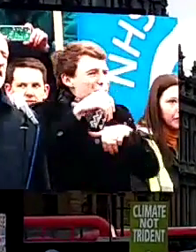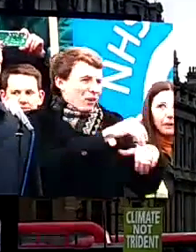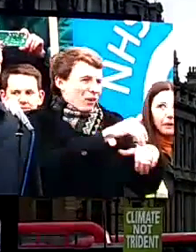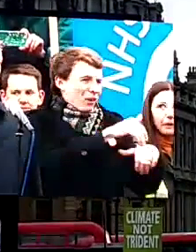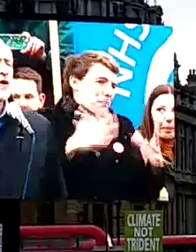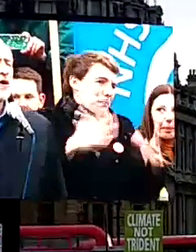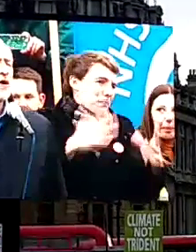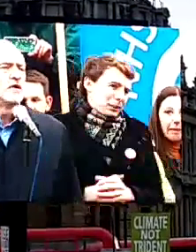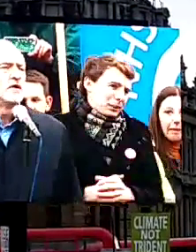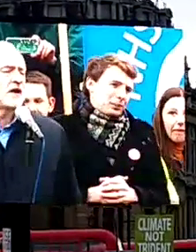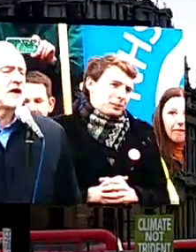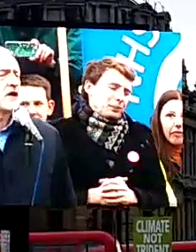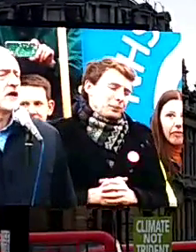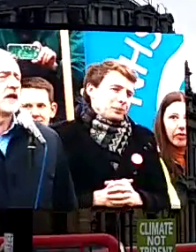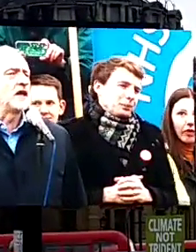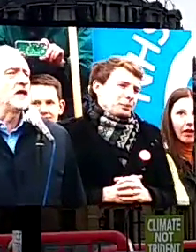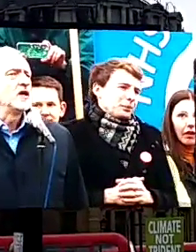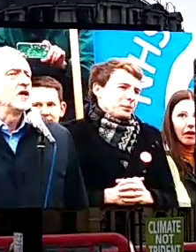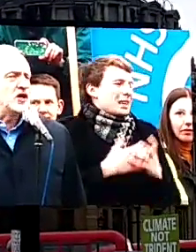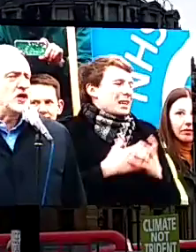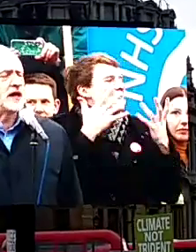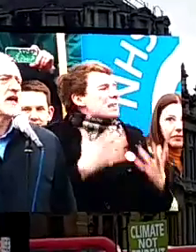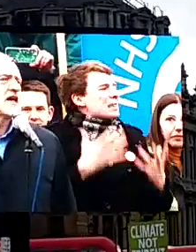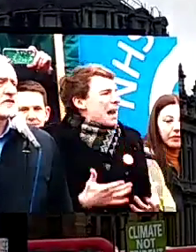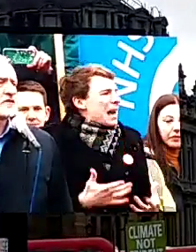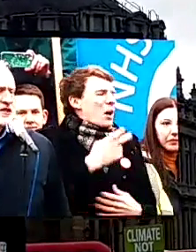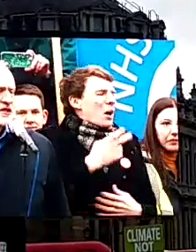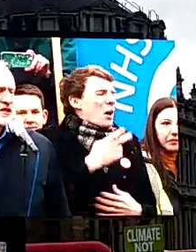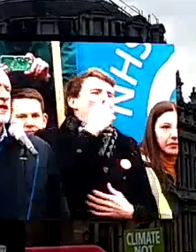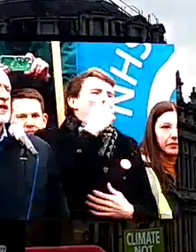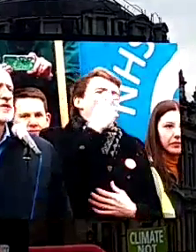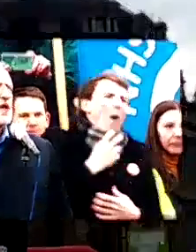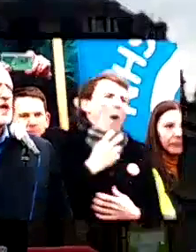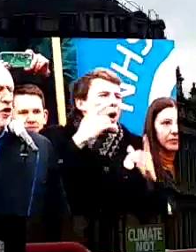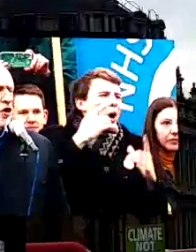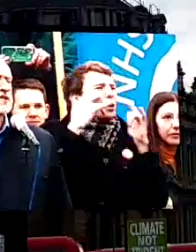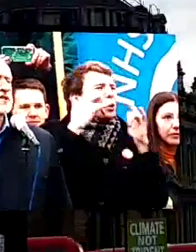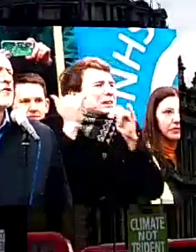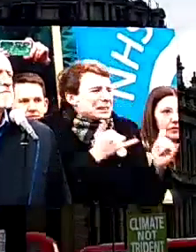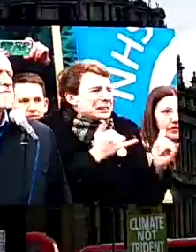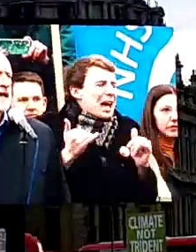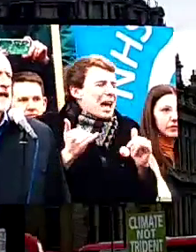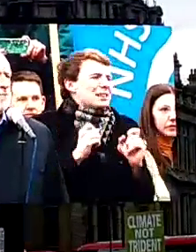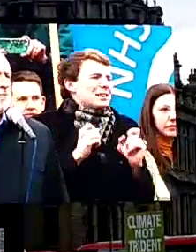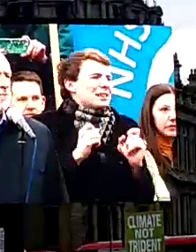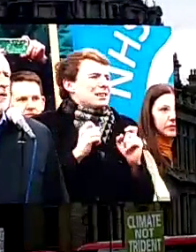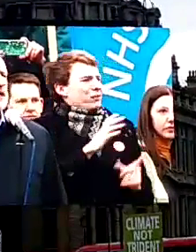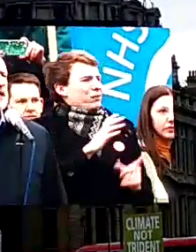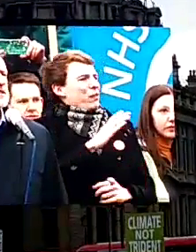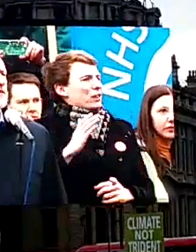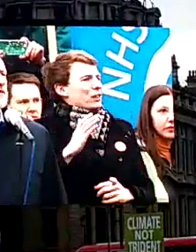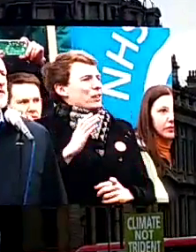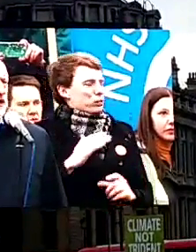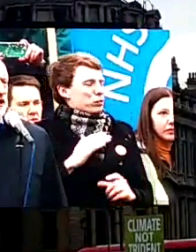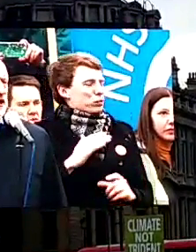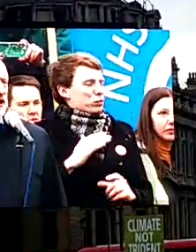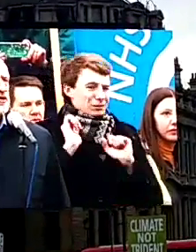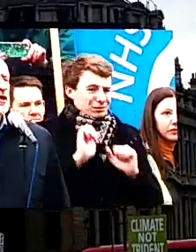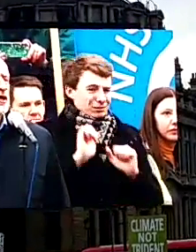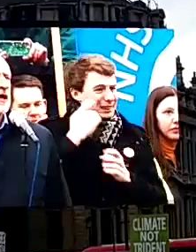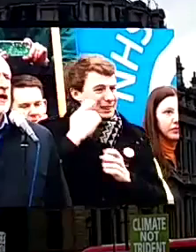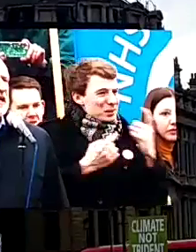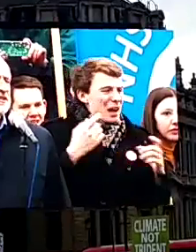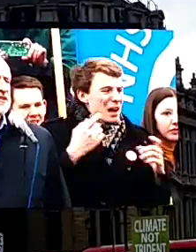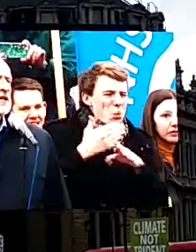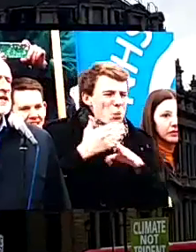the now very elderly nuclear test veterans are also paying the price for